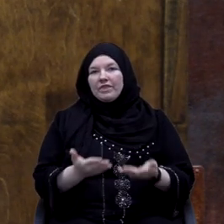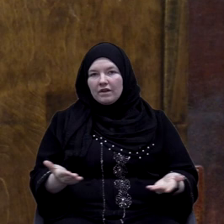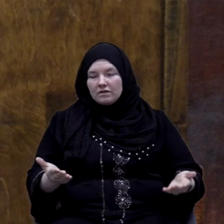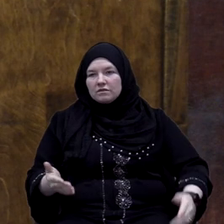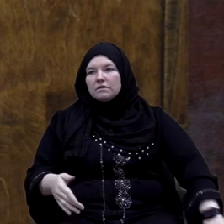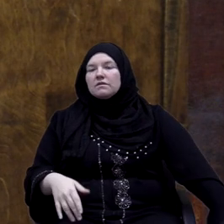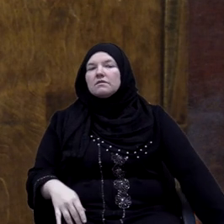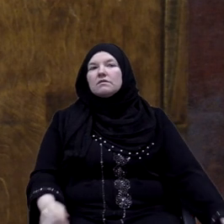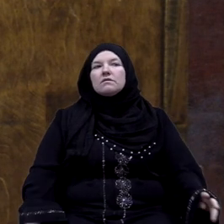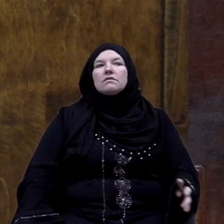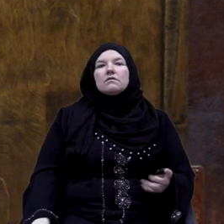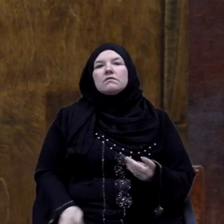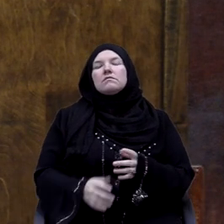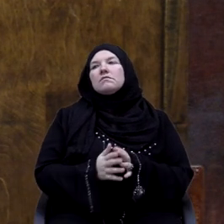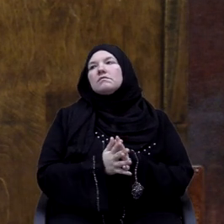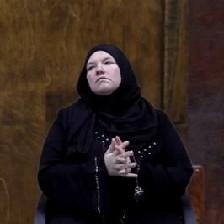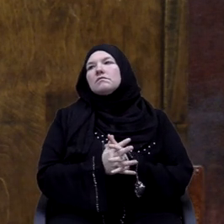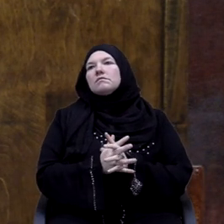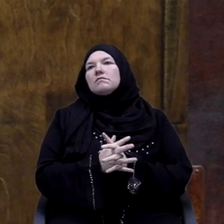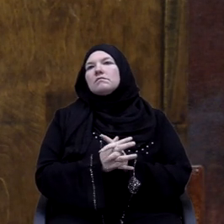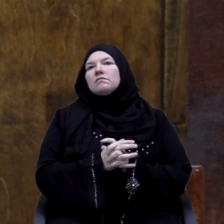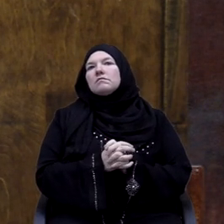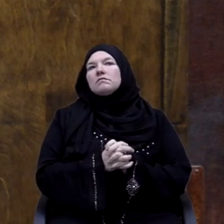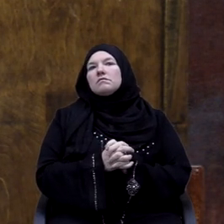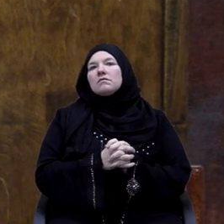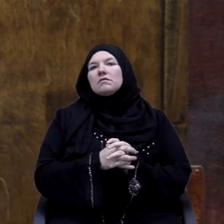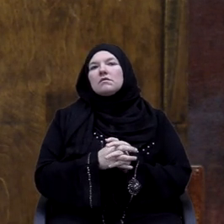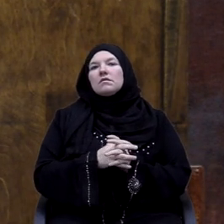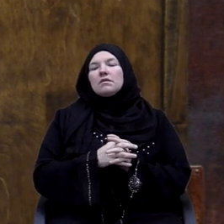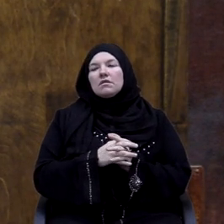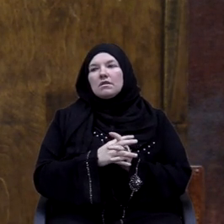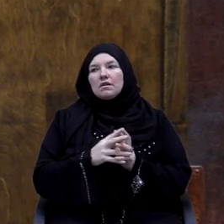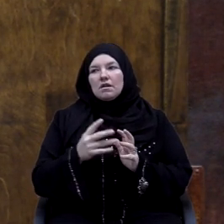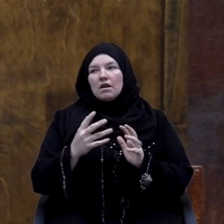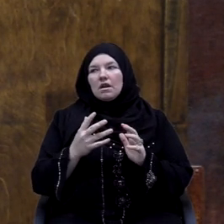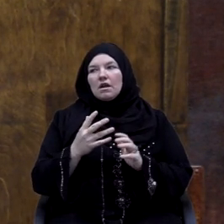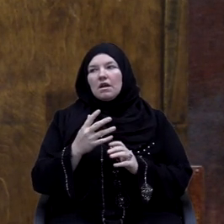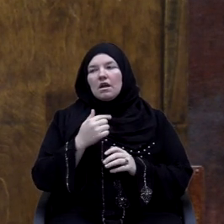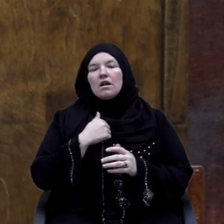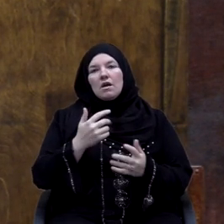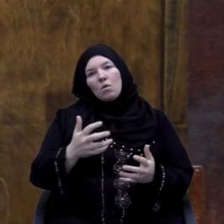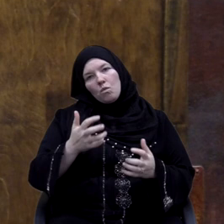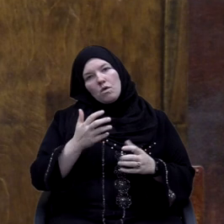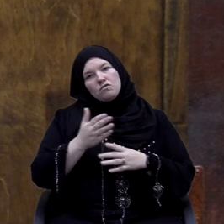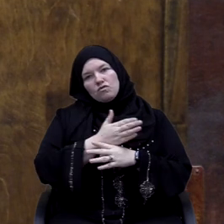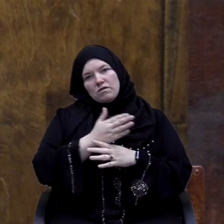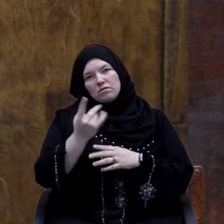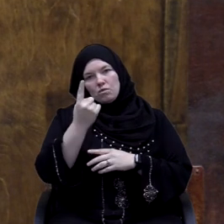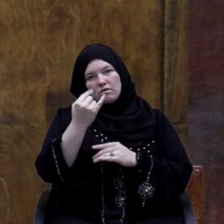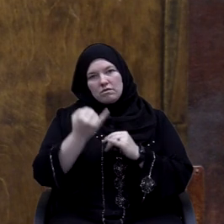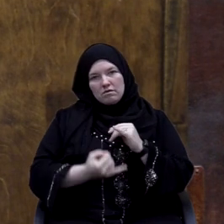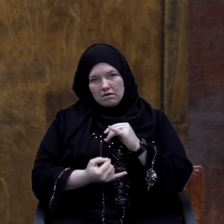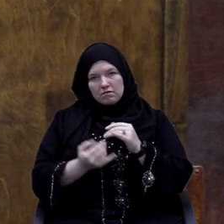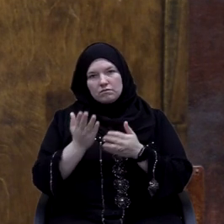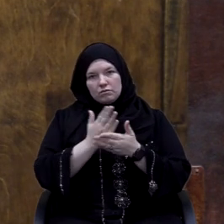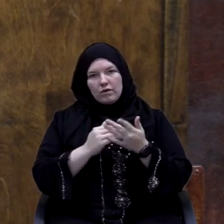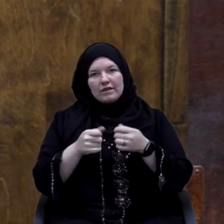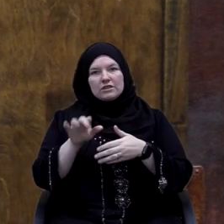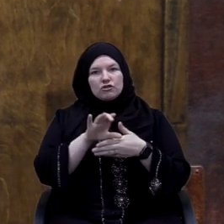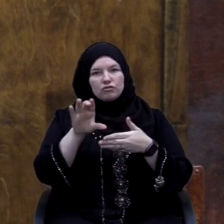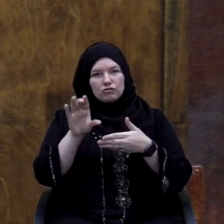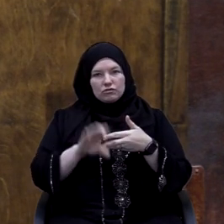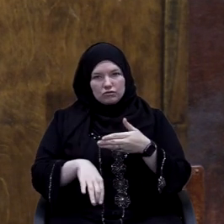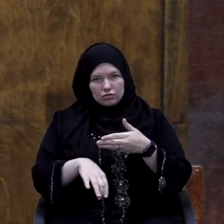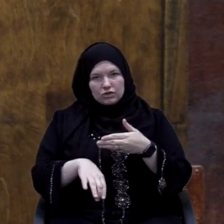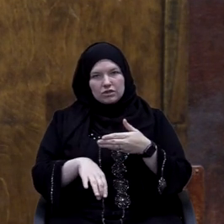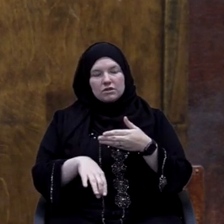wise to deprive everybody from listening to this part. And it is a concluding session, inshallah, for